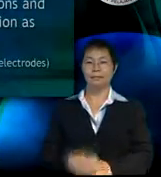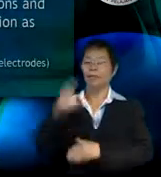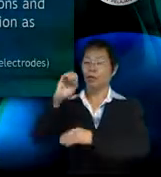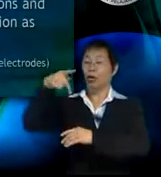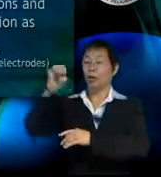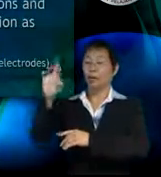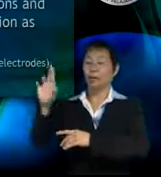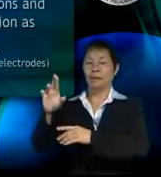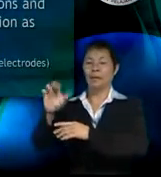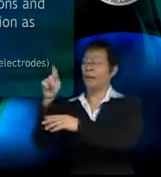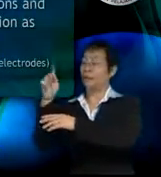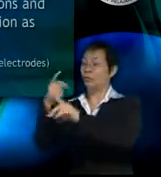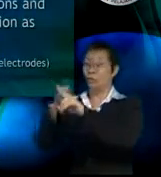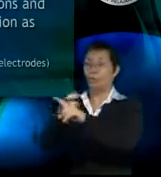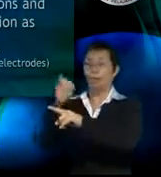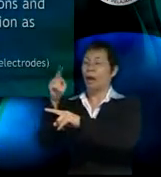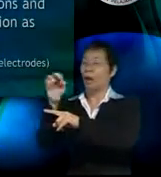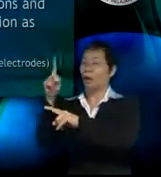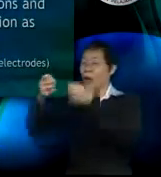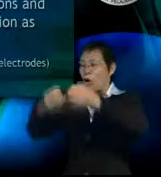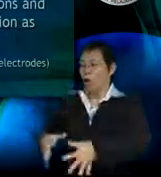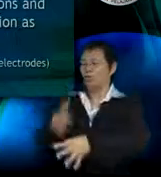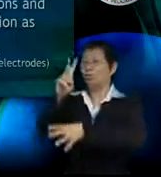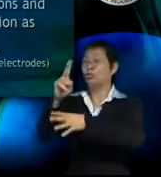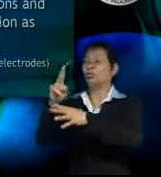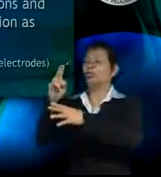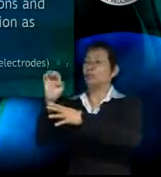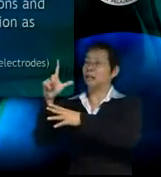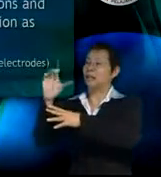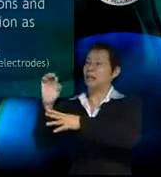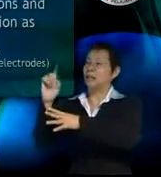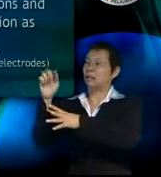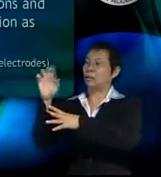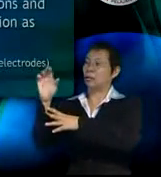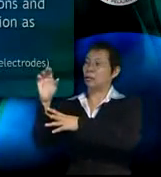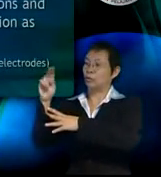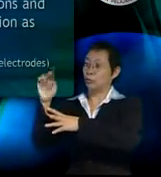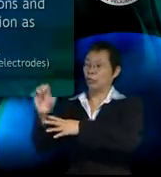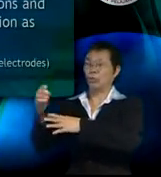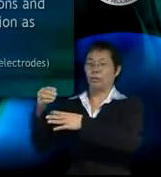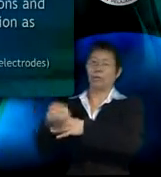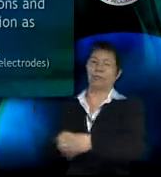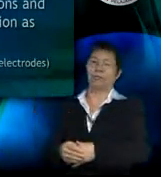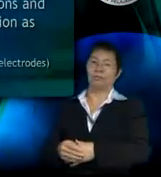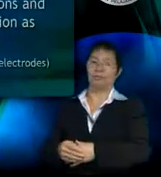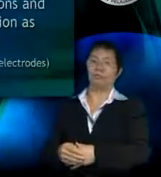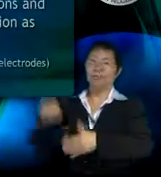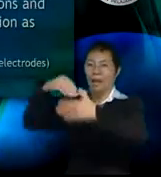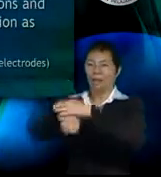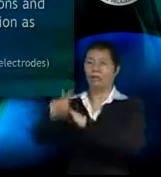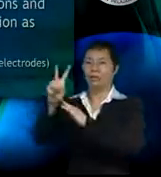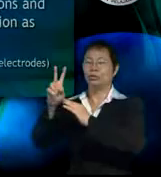Copper atoms from the anode lost 2 electrons and entered the solution as copper 2